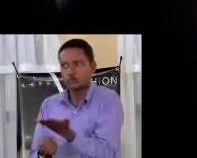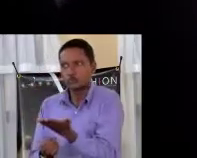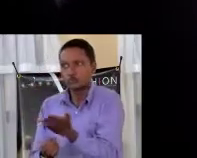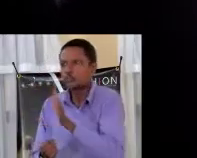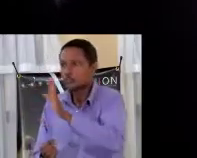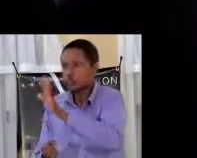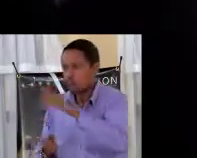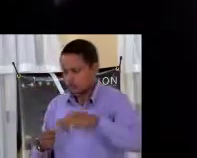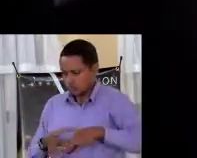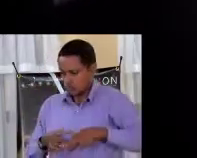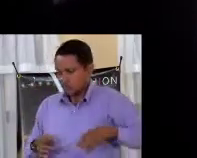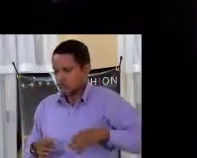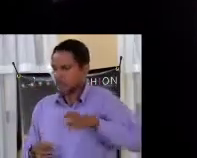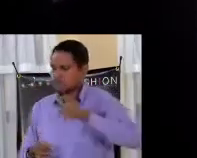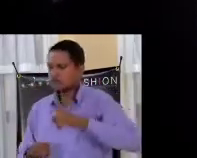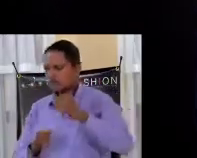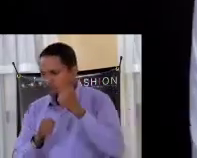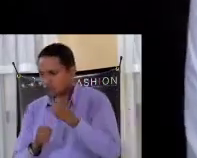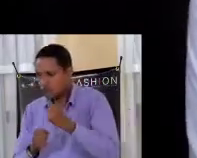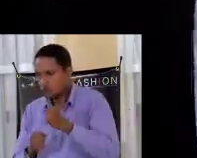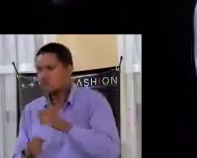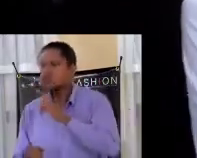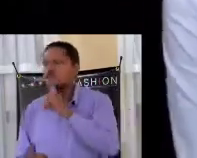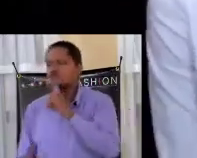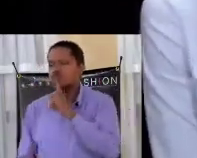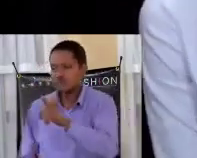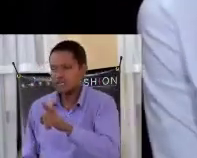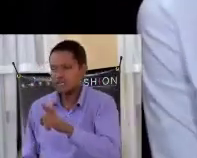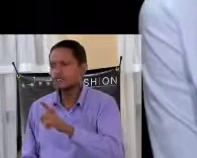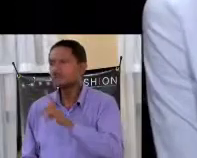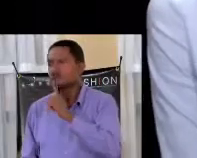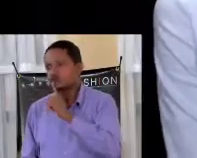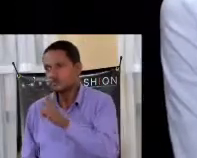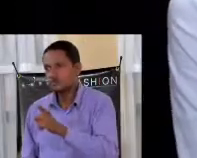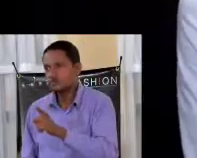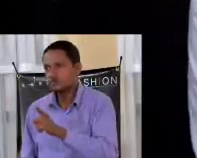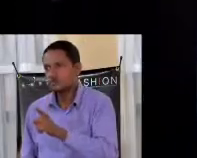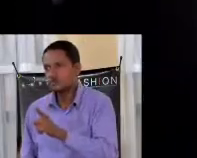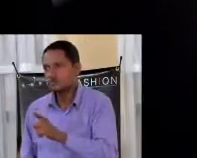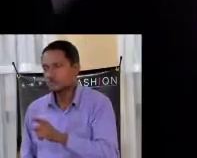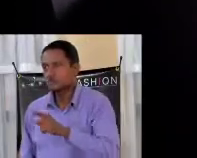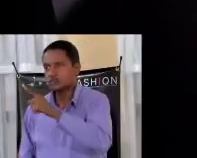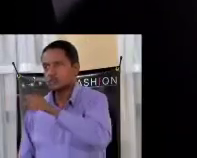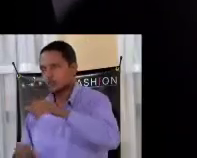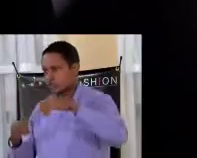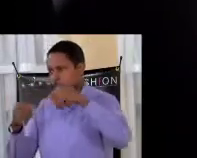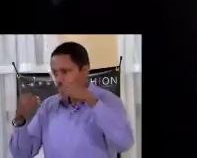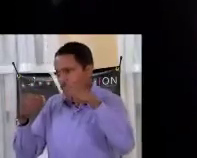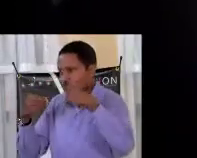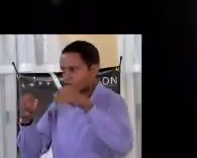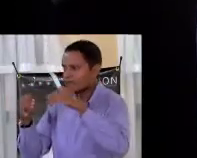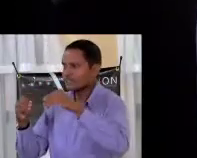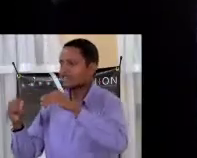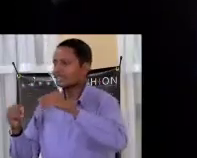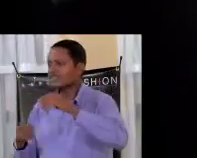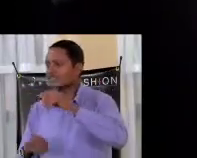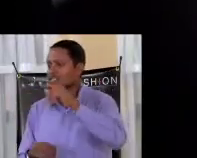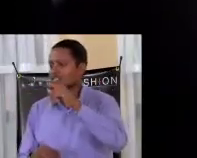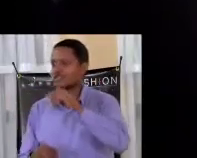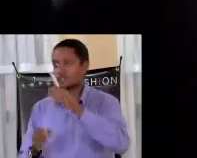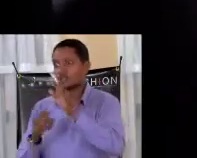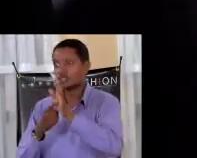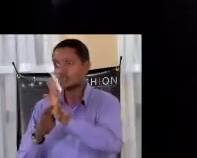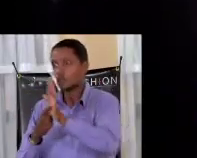be real and true to what you're saying. So you can't shop in a trade show like Jamila saying and be unprepared to answer questions like, what does your brand stand